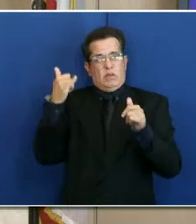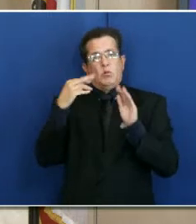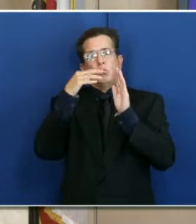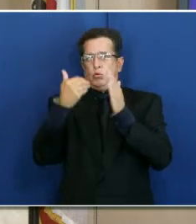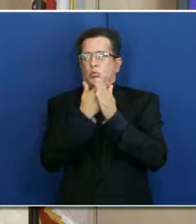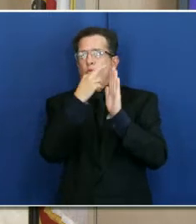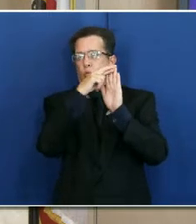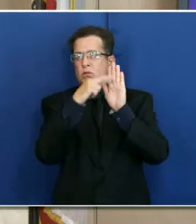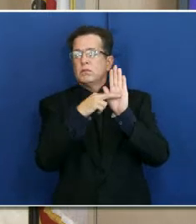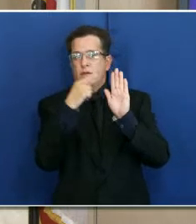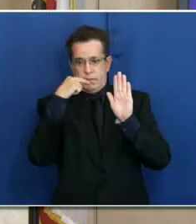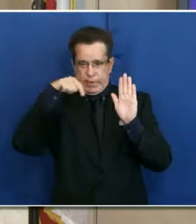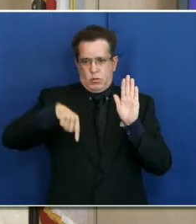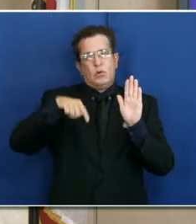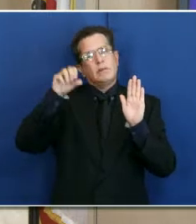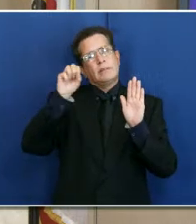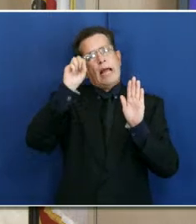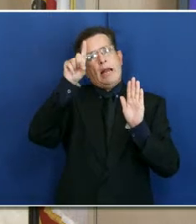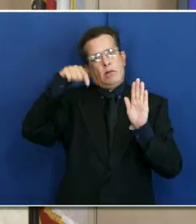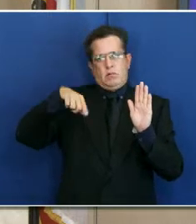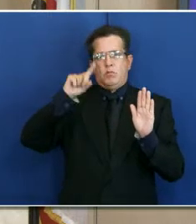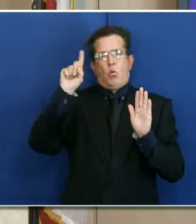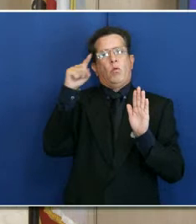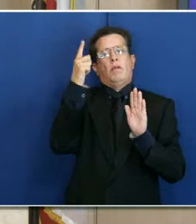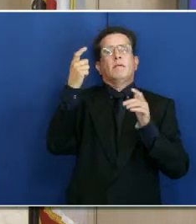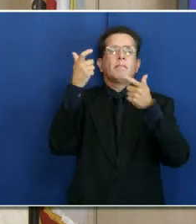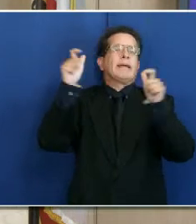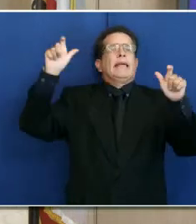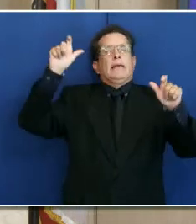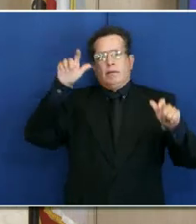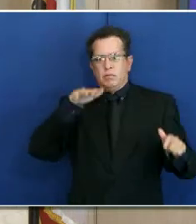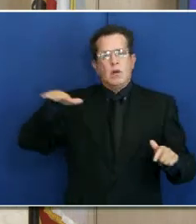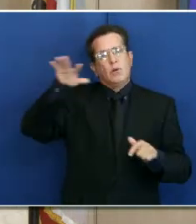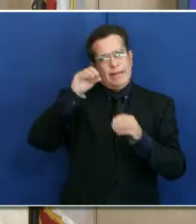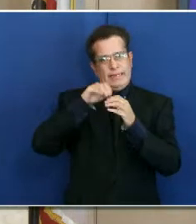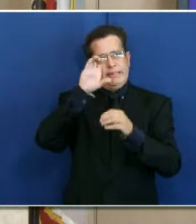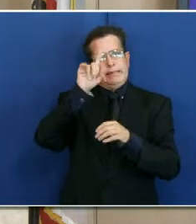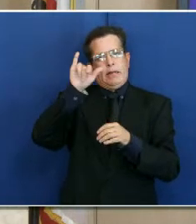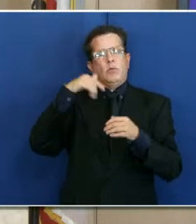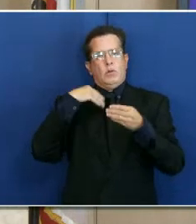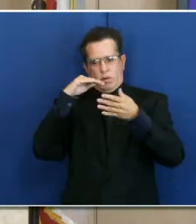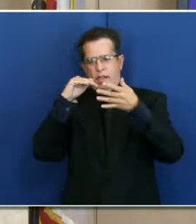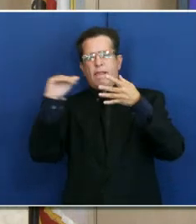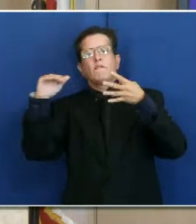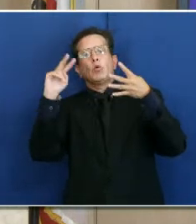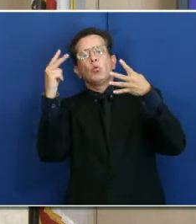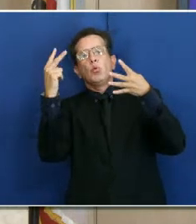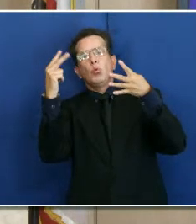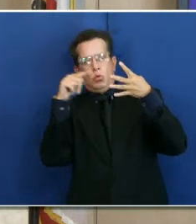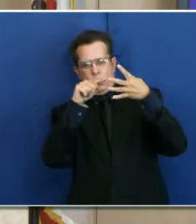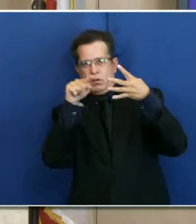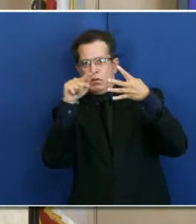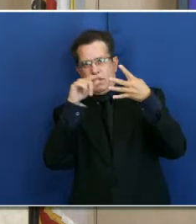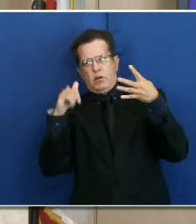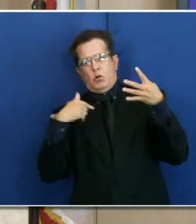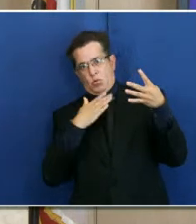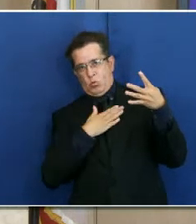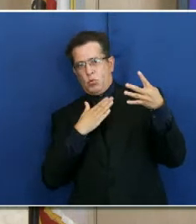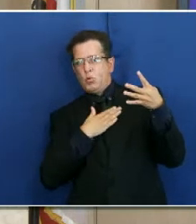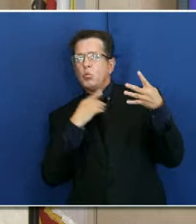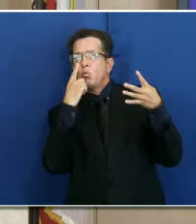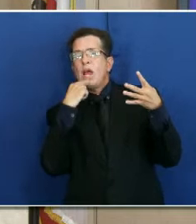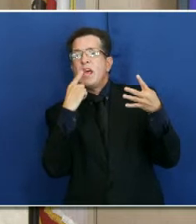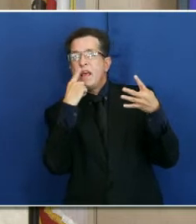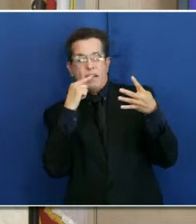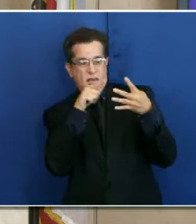Diego is the only large urban county in the state in Tier 2, which is the red one, which means that there